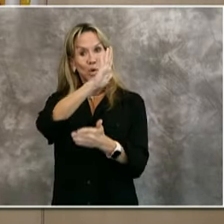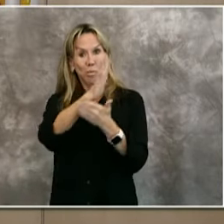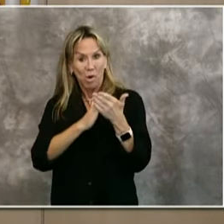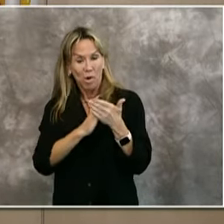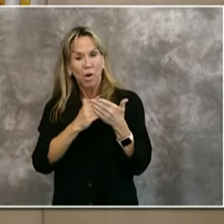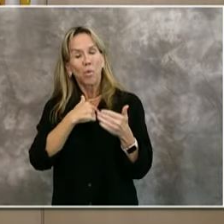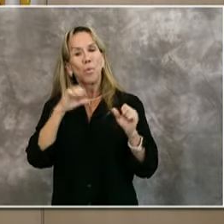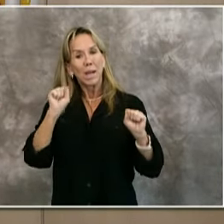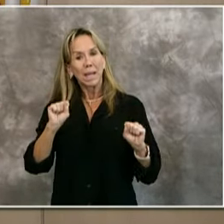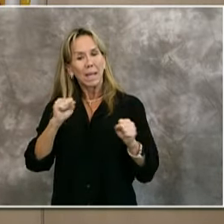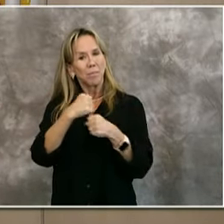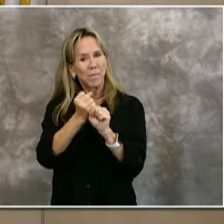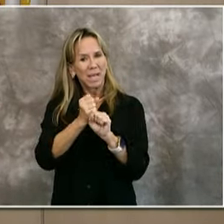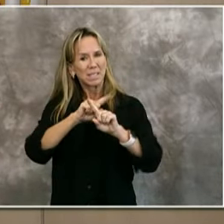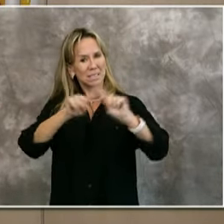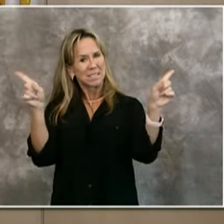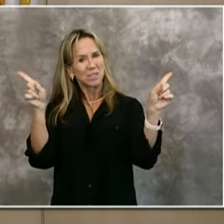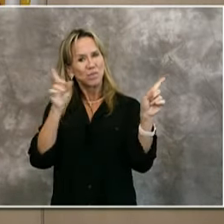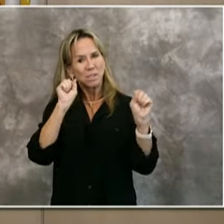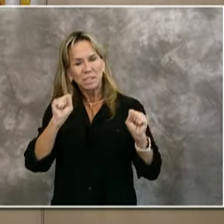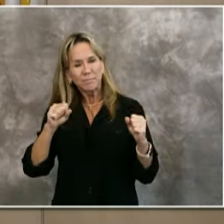on and can make a difference.